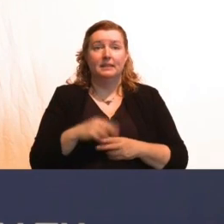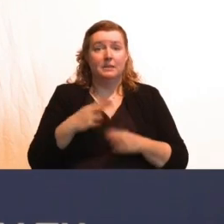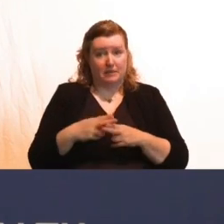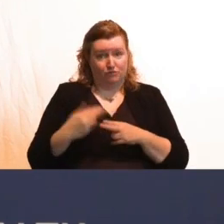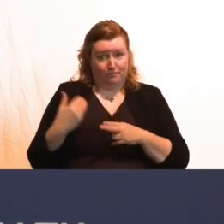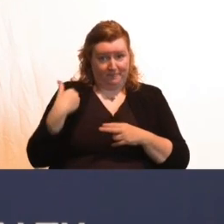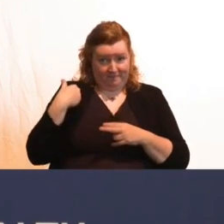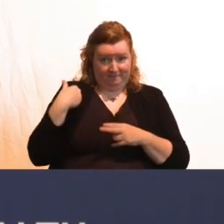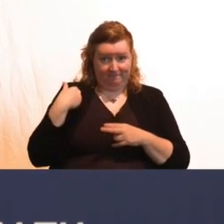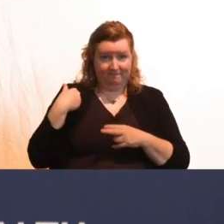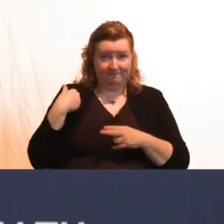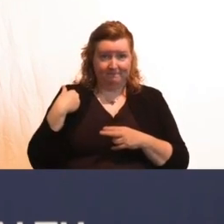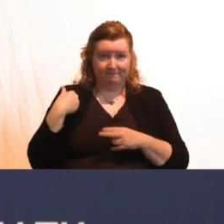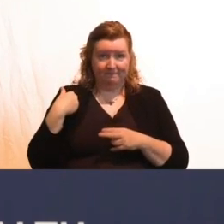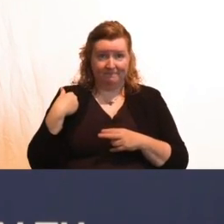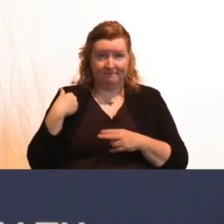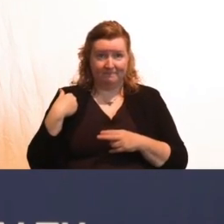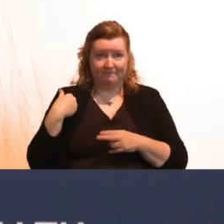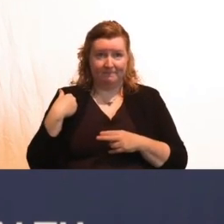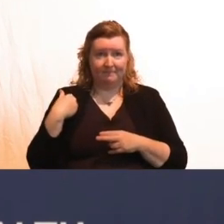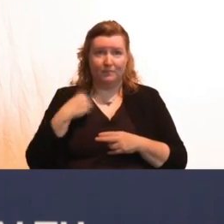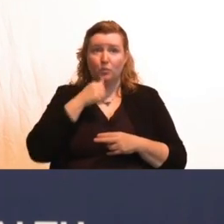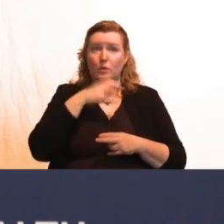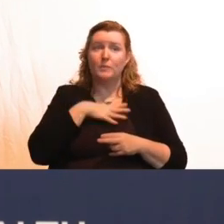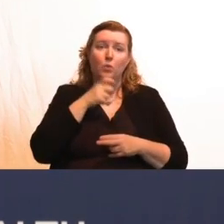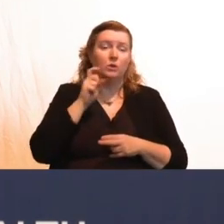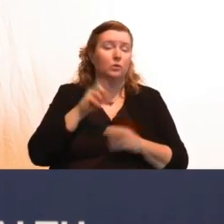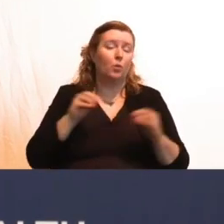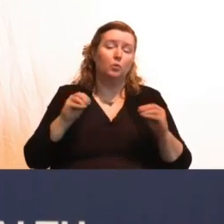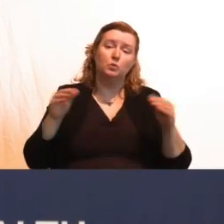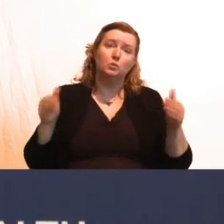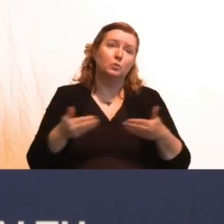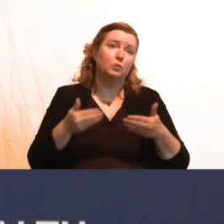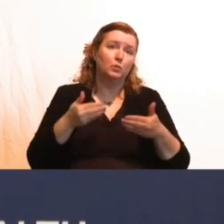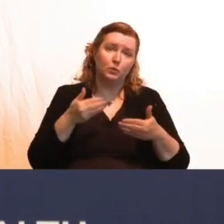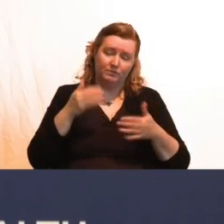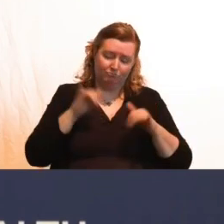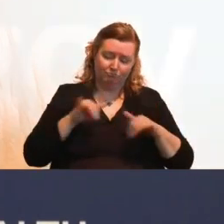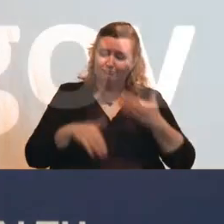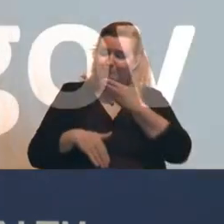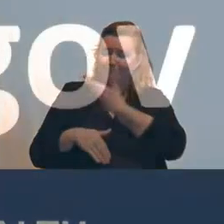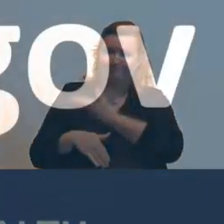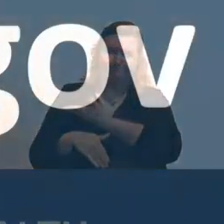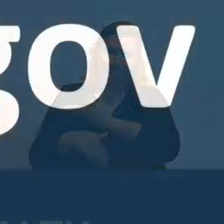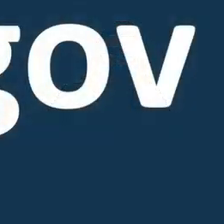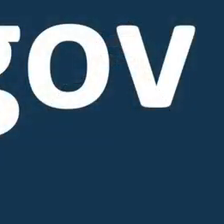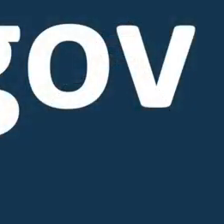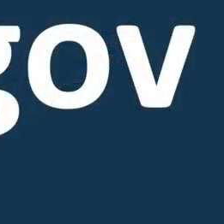And Callahan and I have, not surprisingly, got a little something for you, Judy.